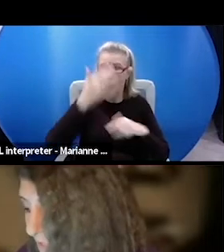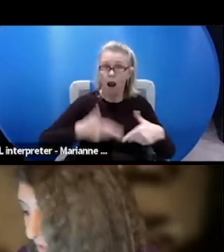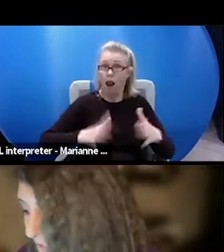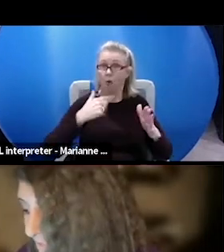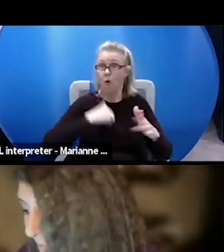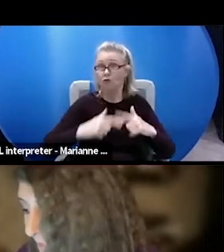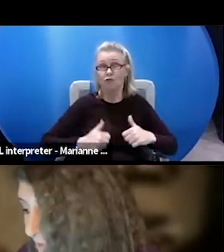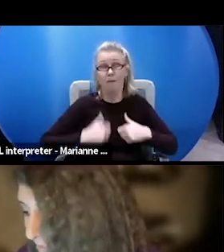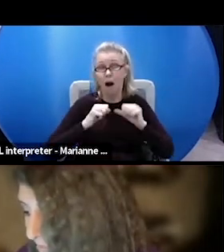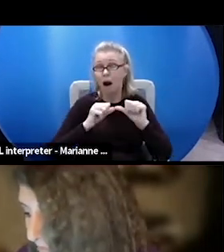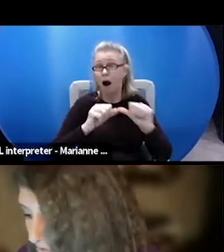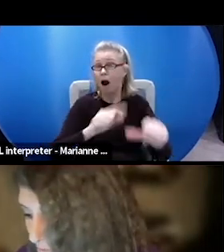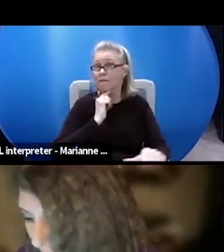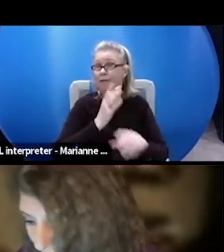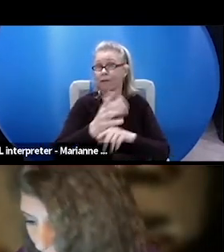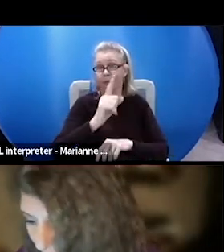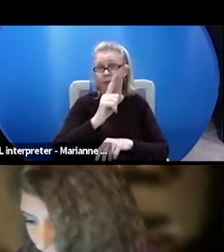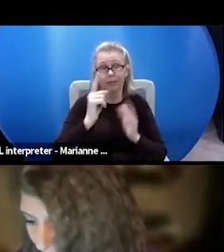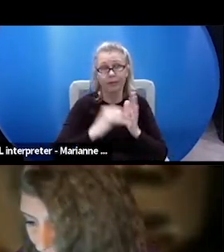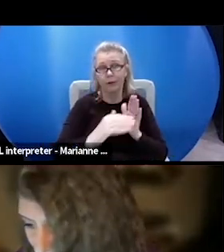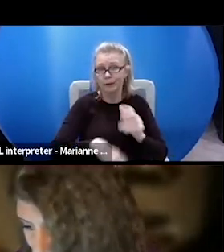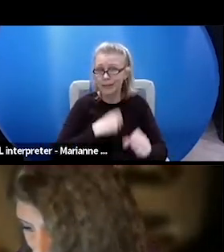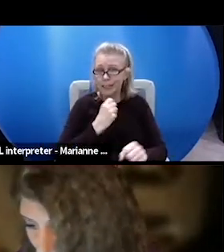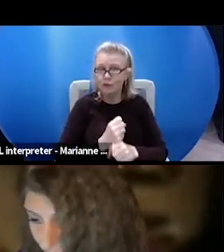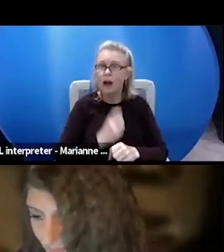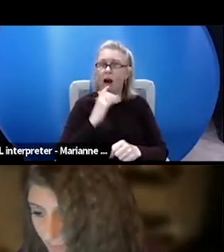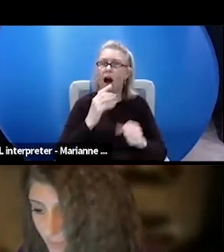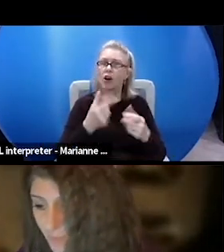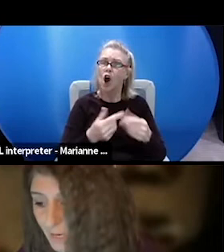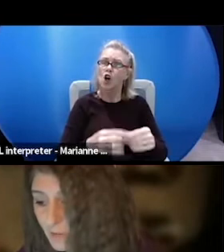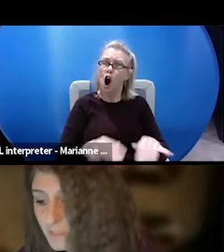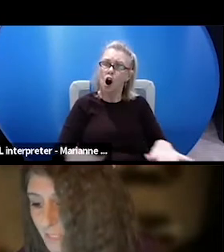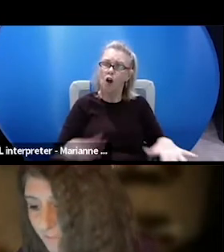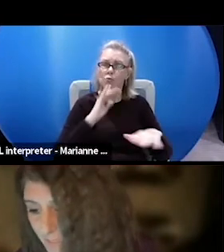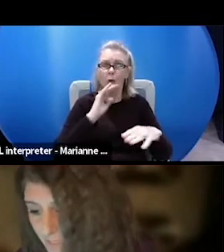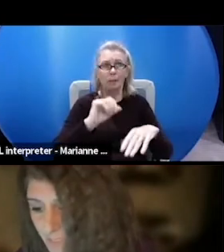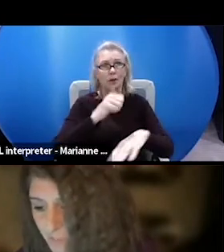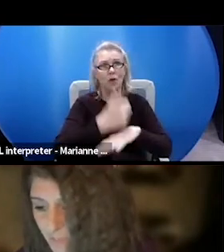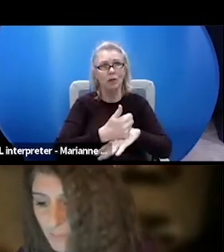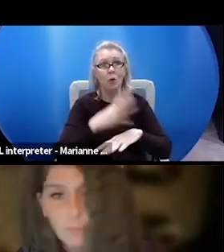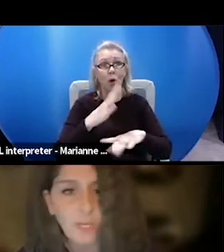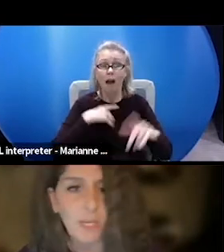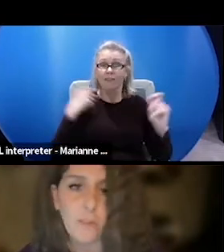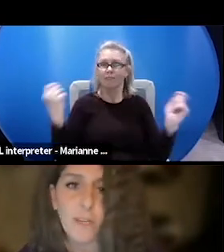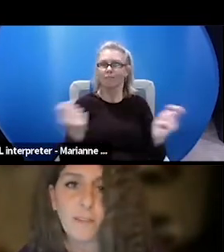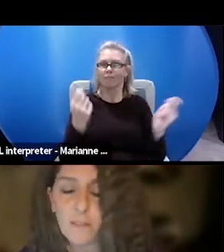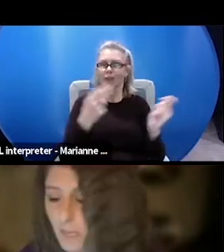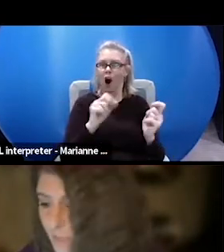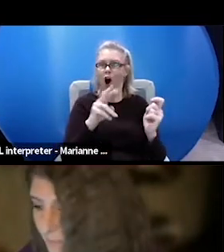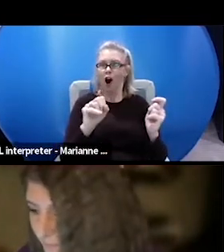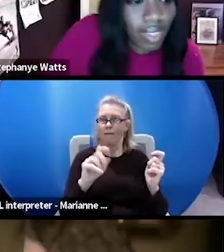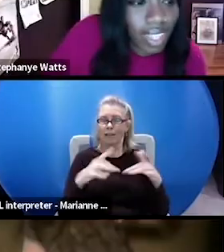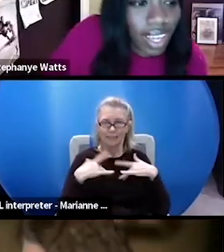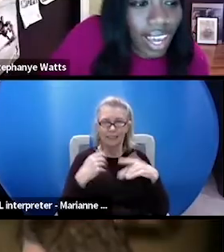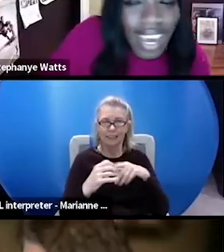A garden of biodiverse natural art will be erected and will be summoned by a harvesting event in September. We can go to the next